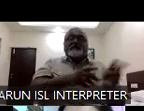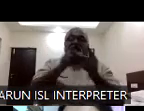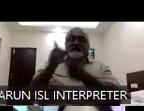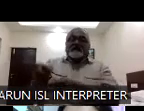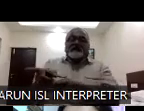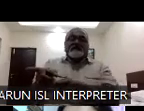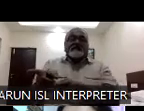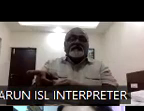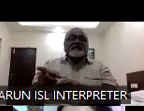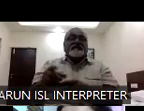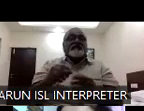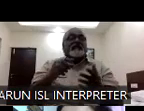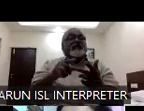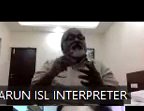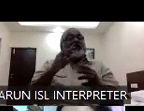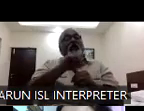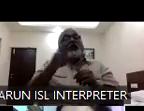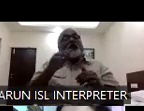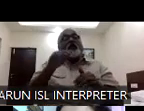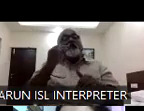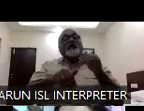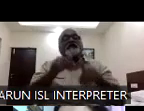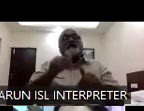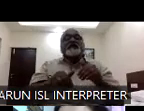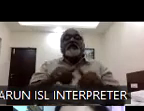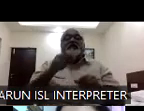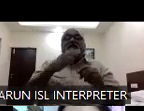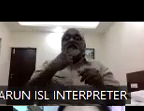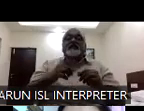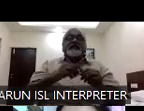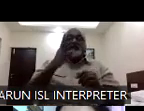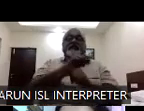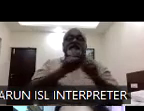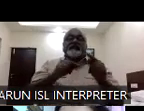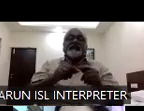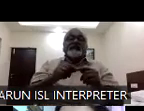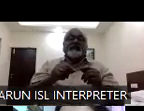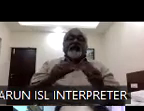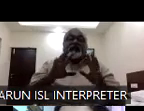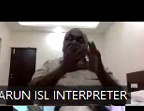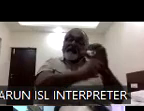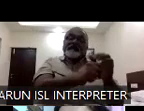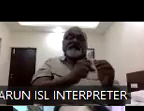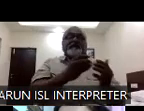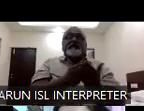politician, that they want to capture this 3% budget and say, ha ha, hum log bahut kaam karenge. But they don't know that